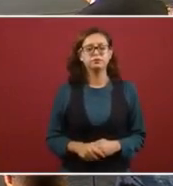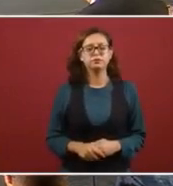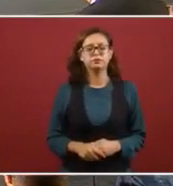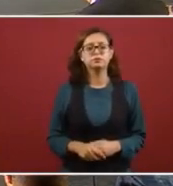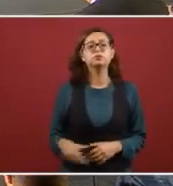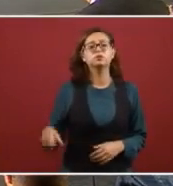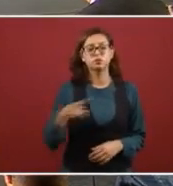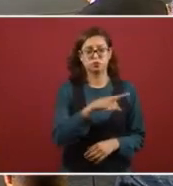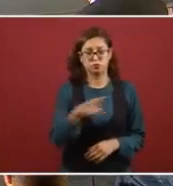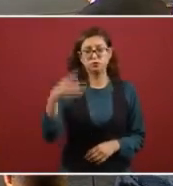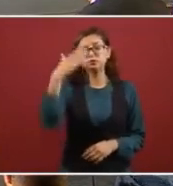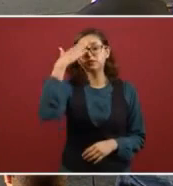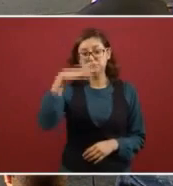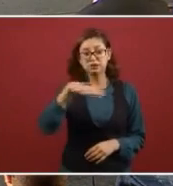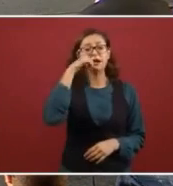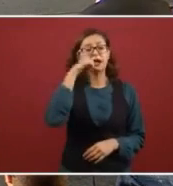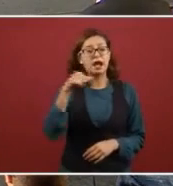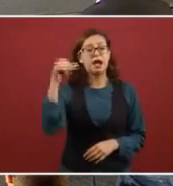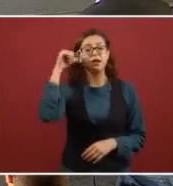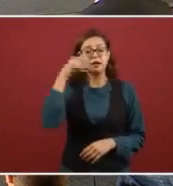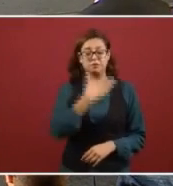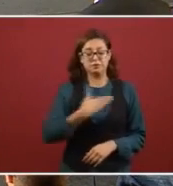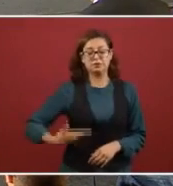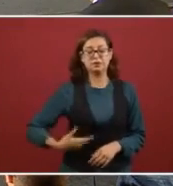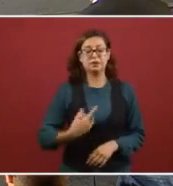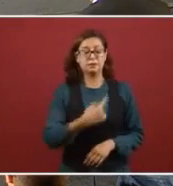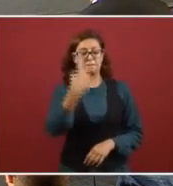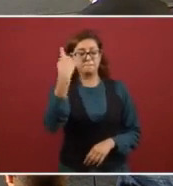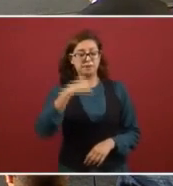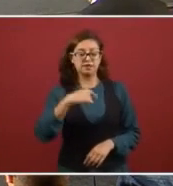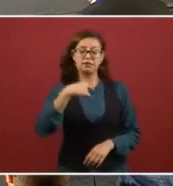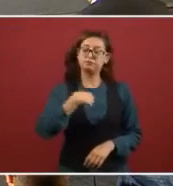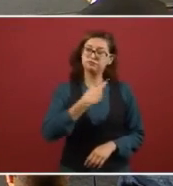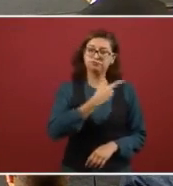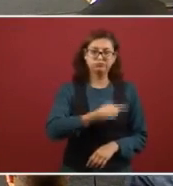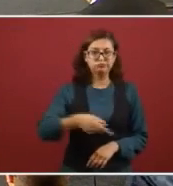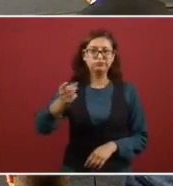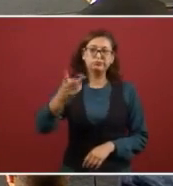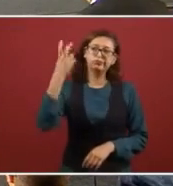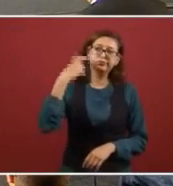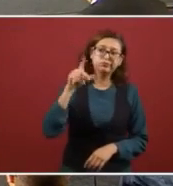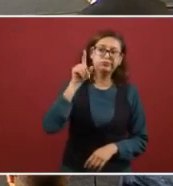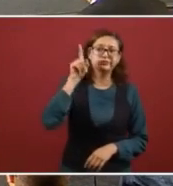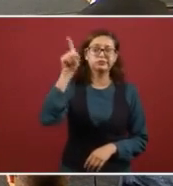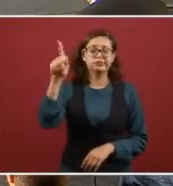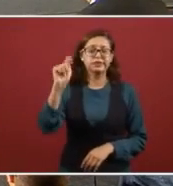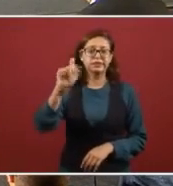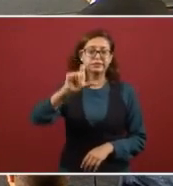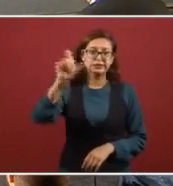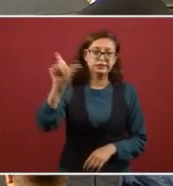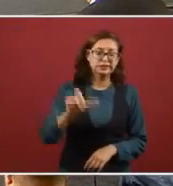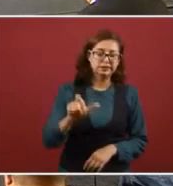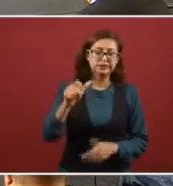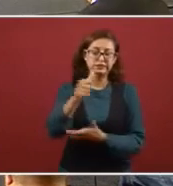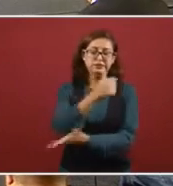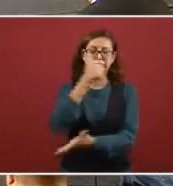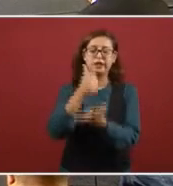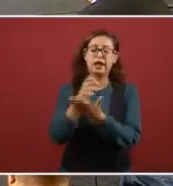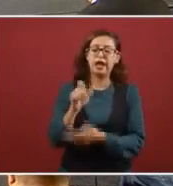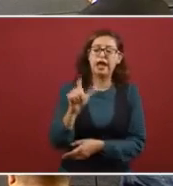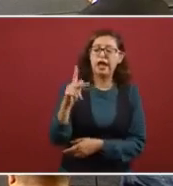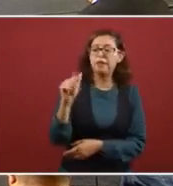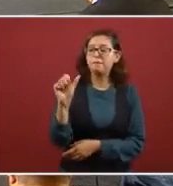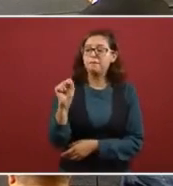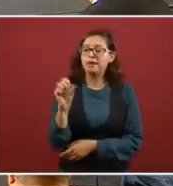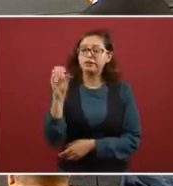already, yesterday the President instructed me to go to El Paso, Texas, and I went. And the information I can